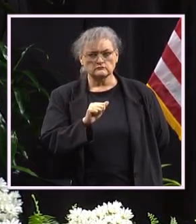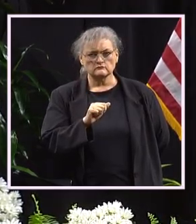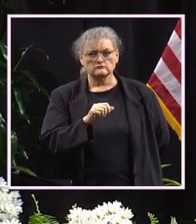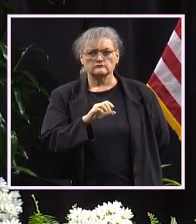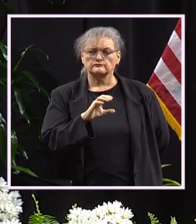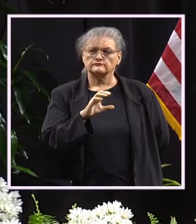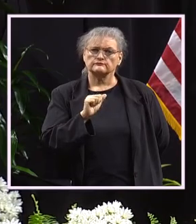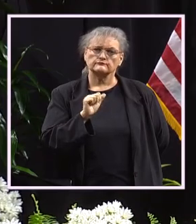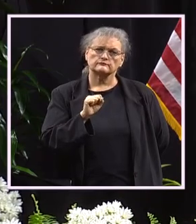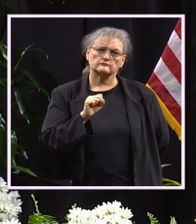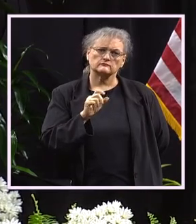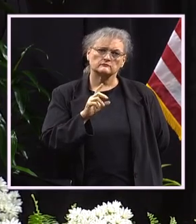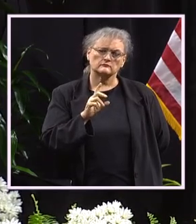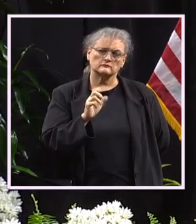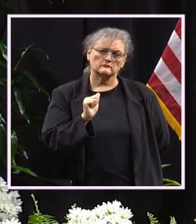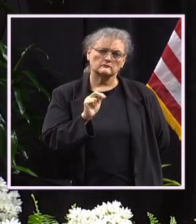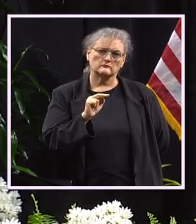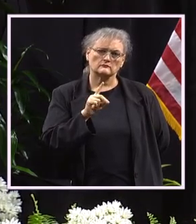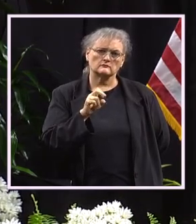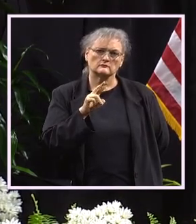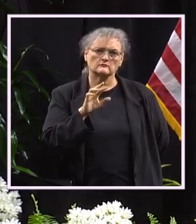Cassandra Lerma.